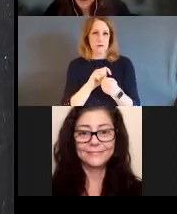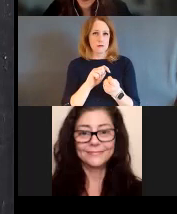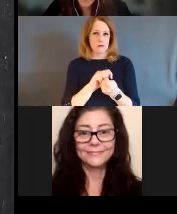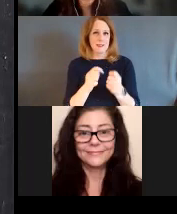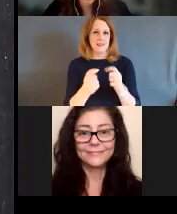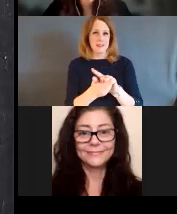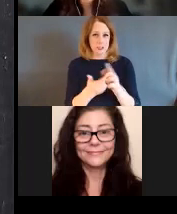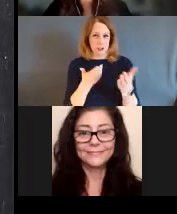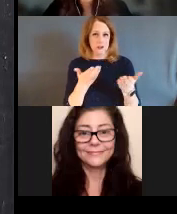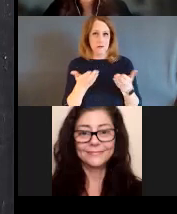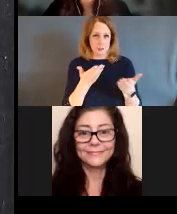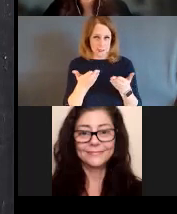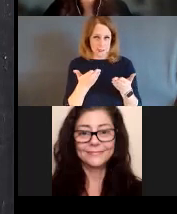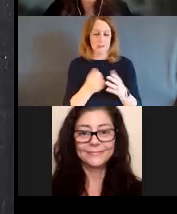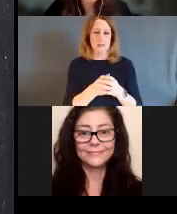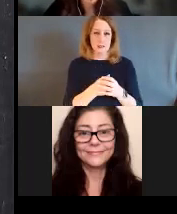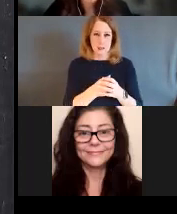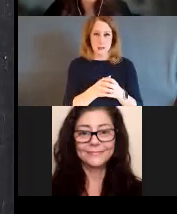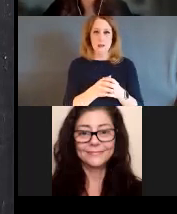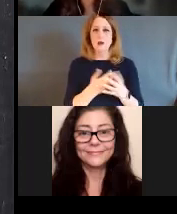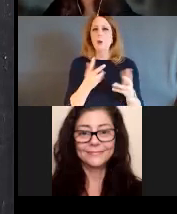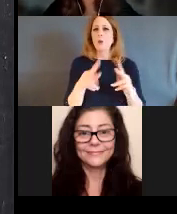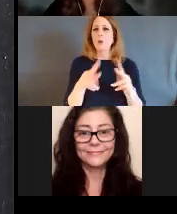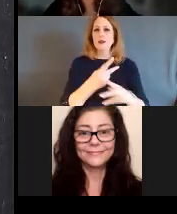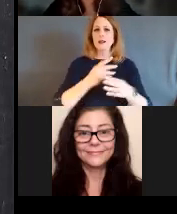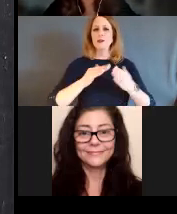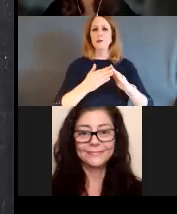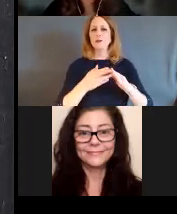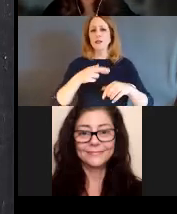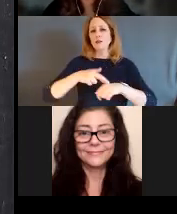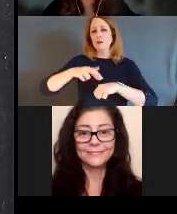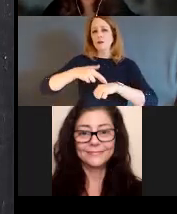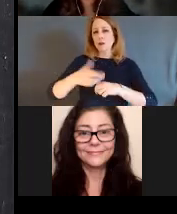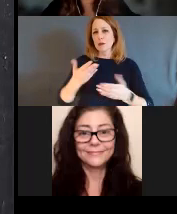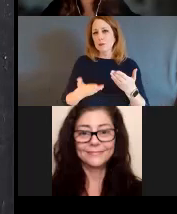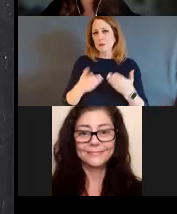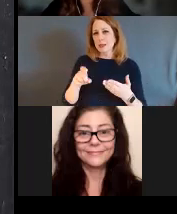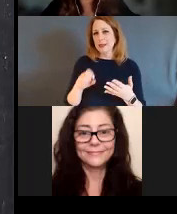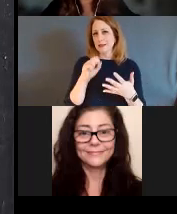resource. So what community referrals may survivors in crisis need?